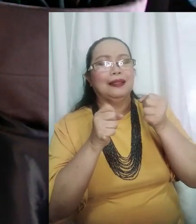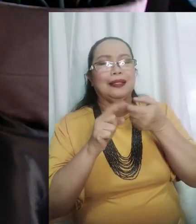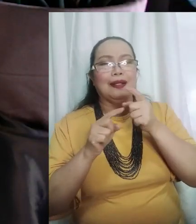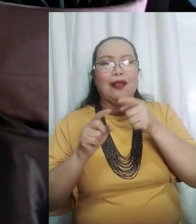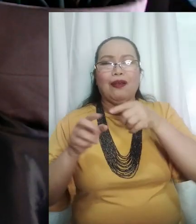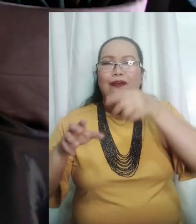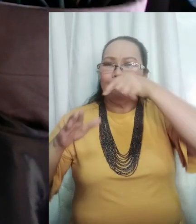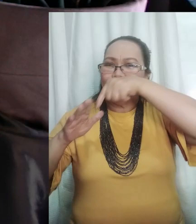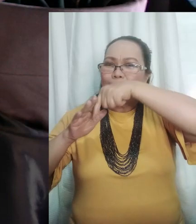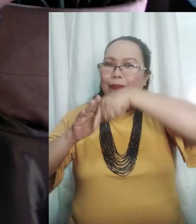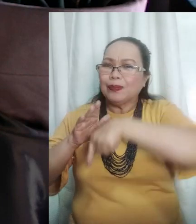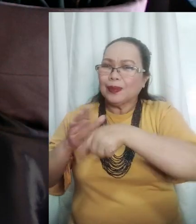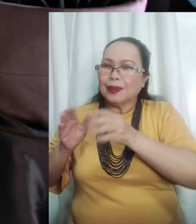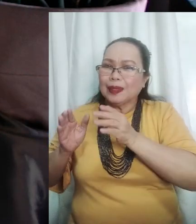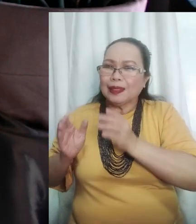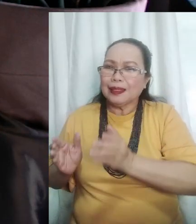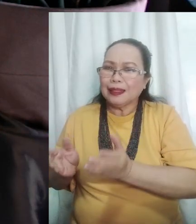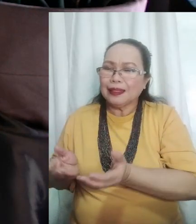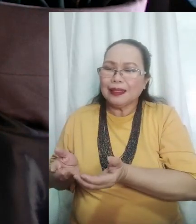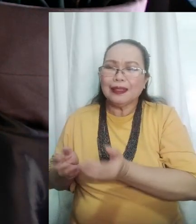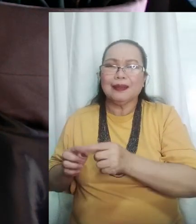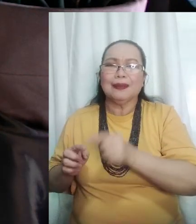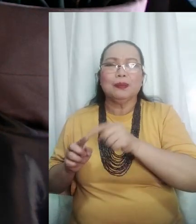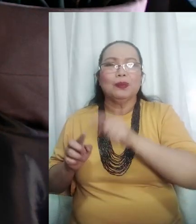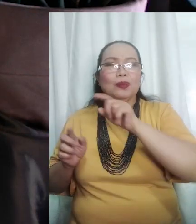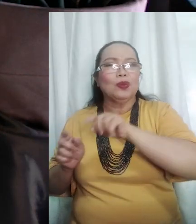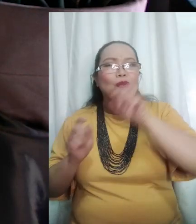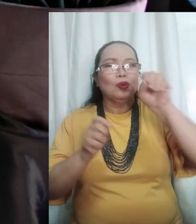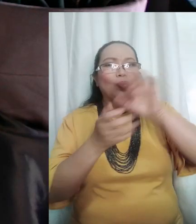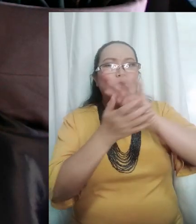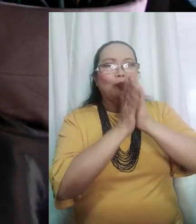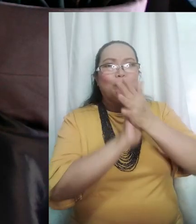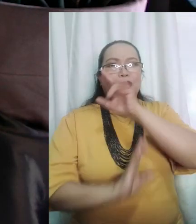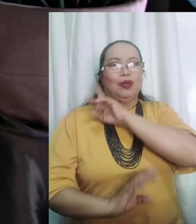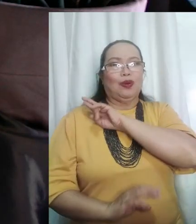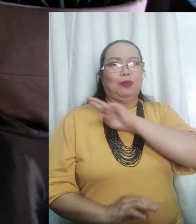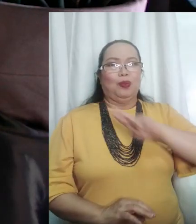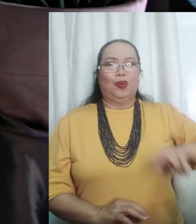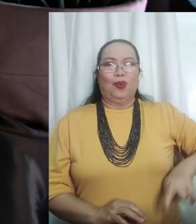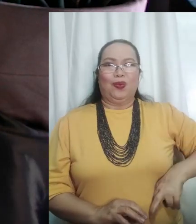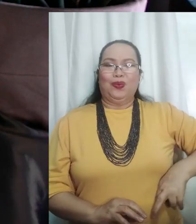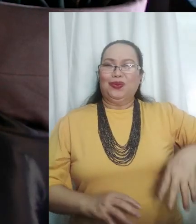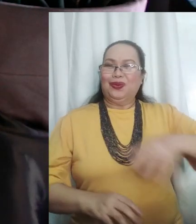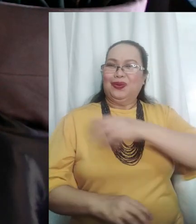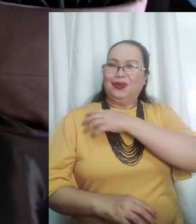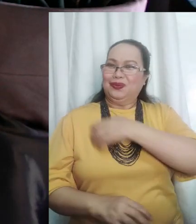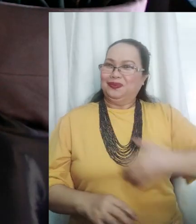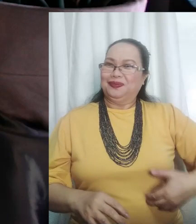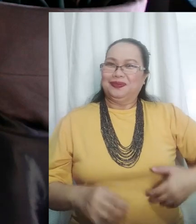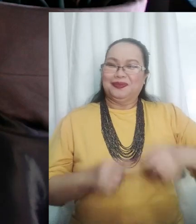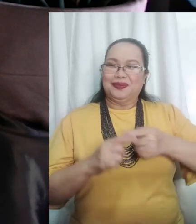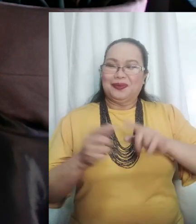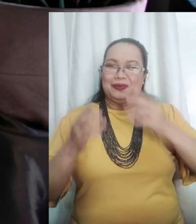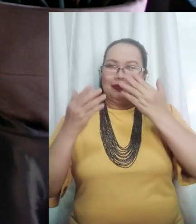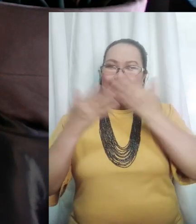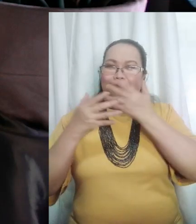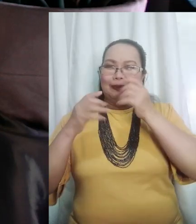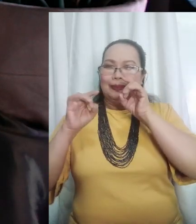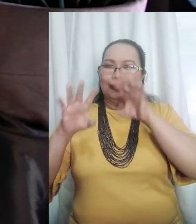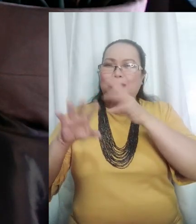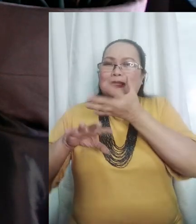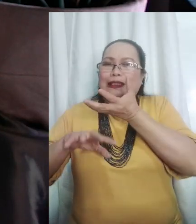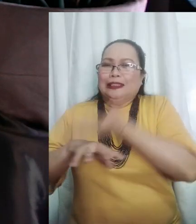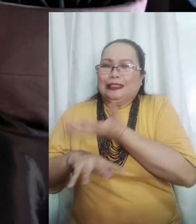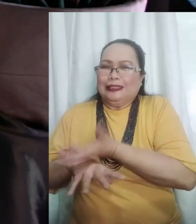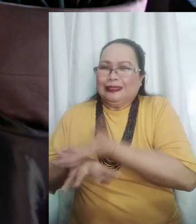pit to the palace, from, slavery, to royalty, from the dark horrors of